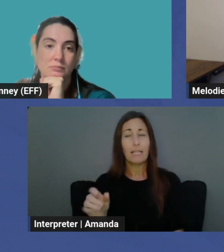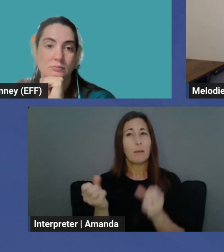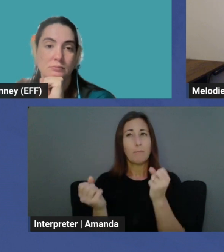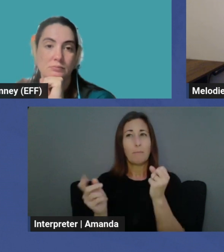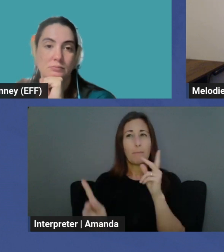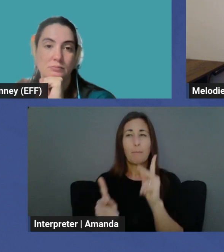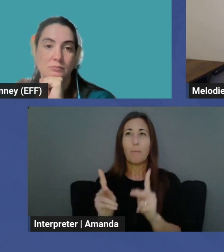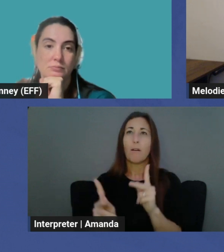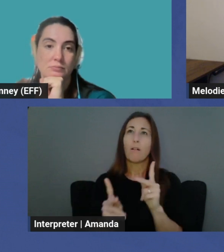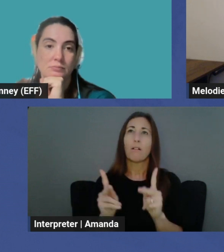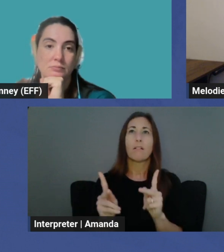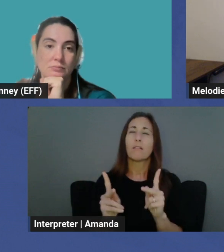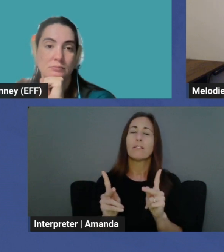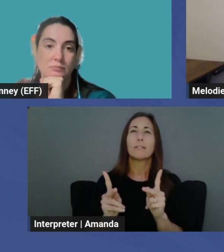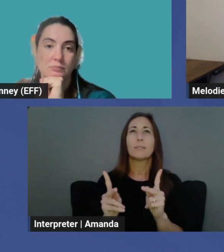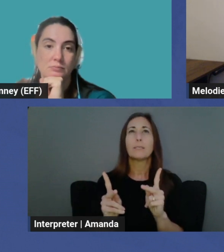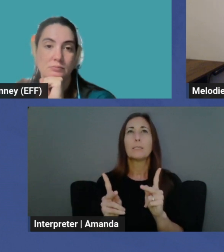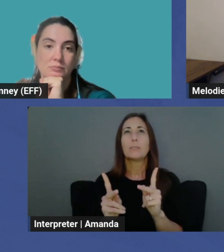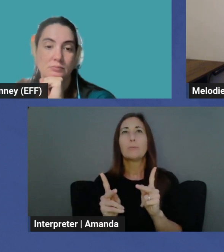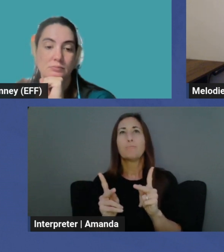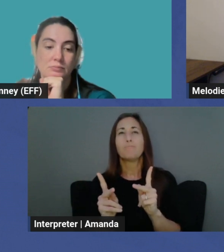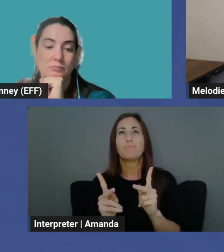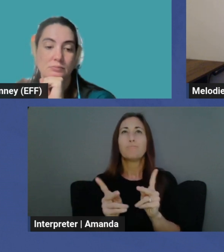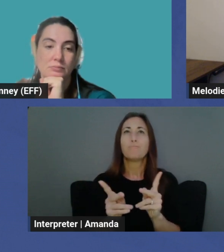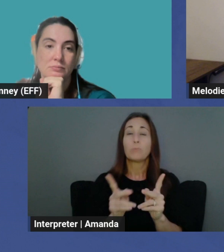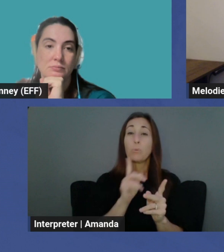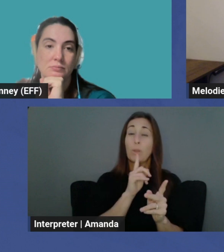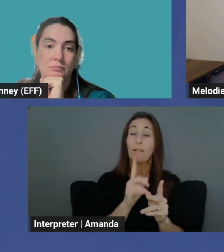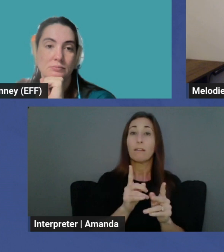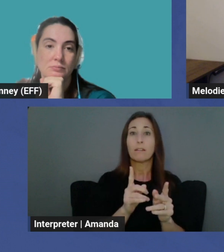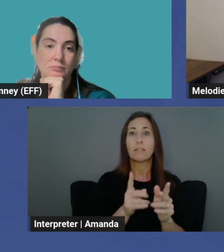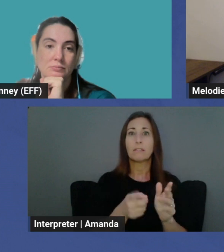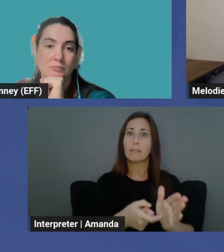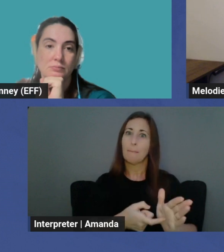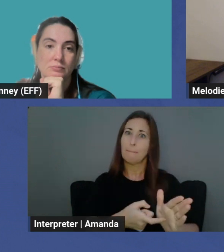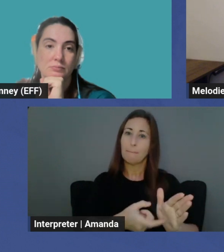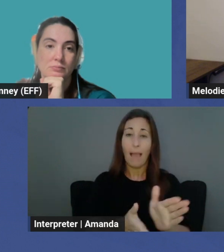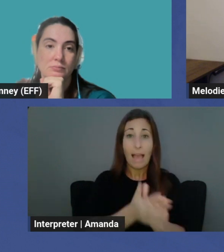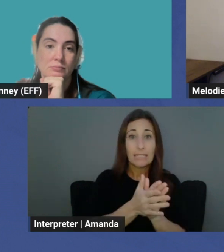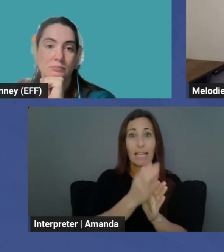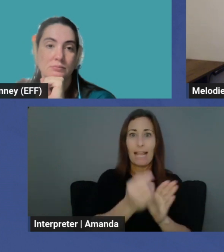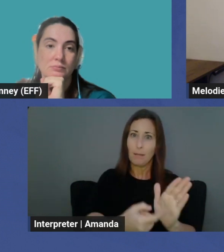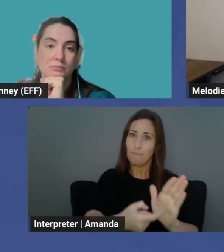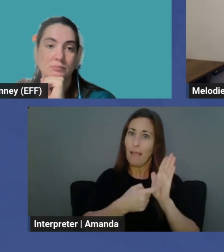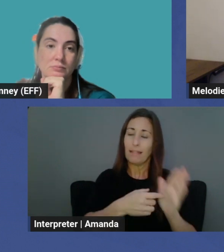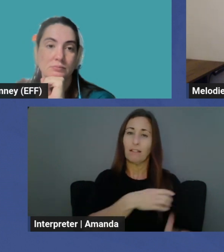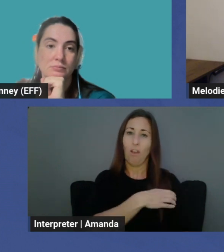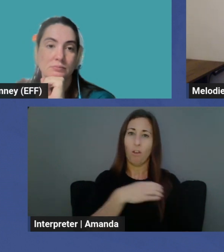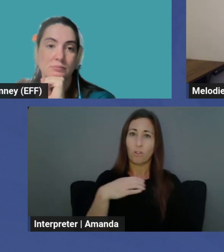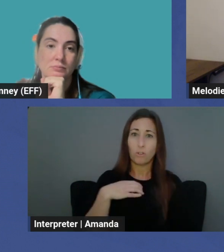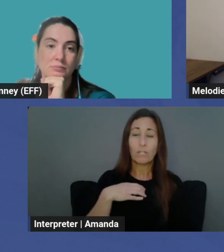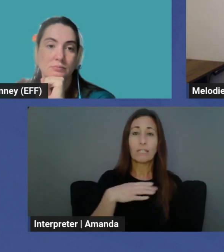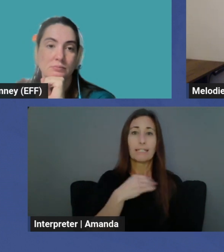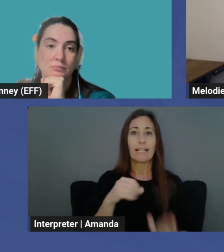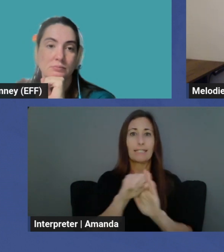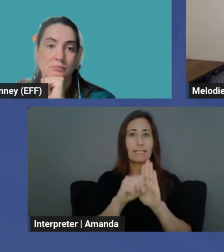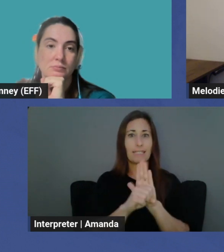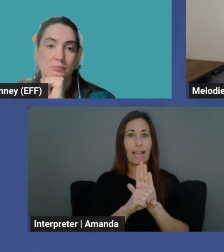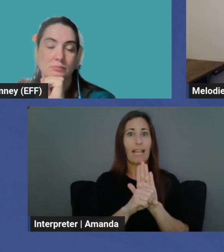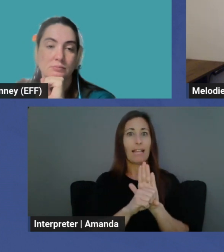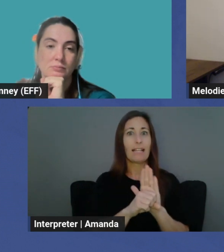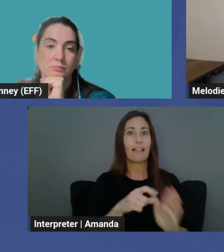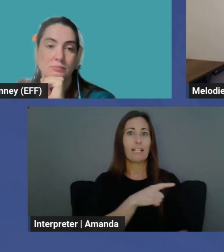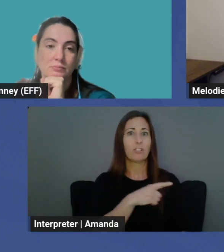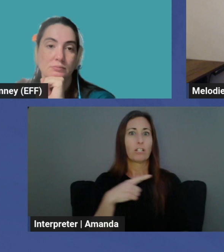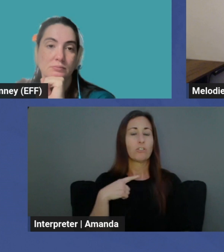like asking and demanding really from Congress and from state legislatures